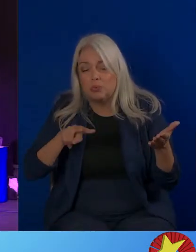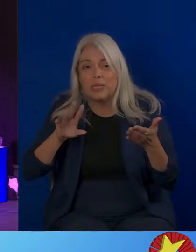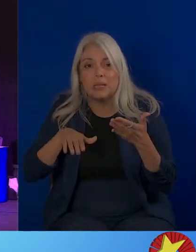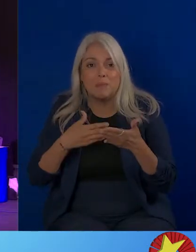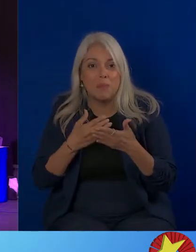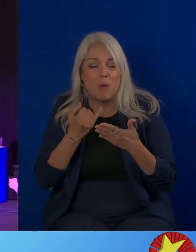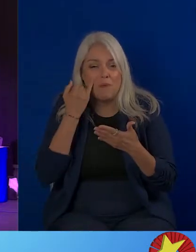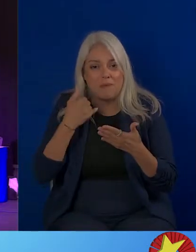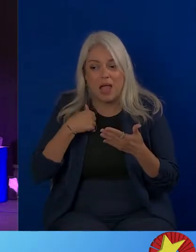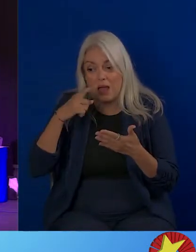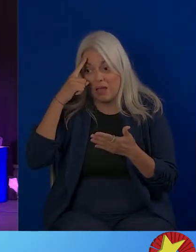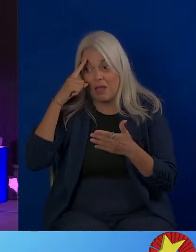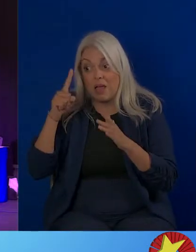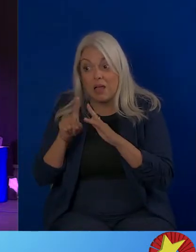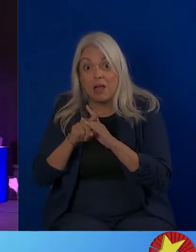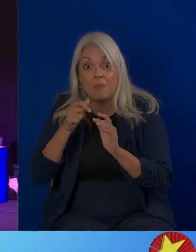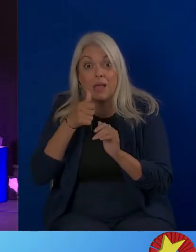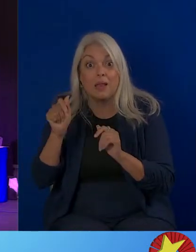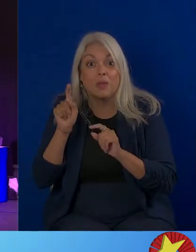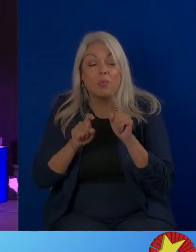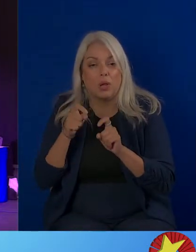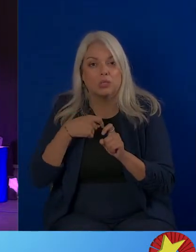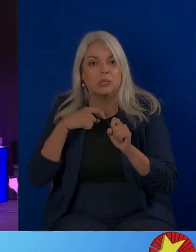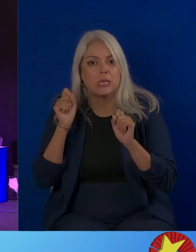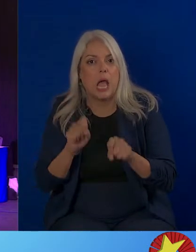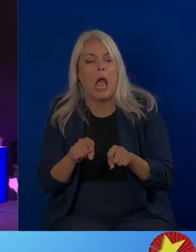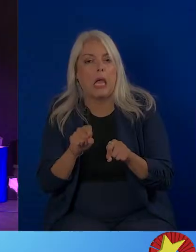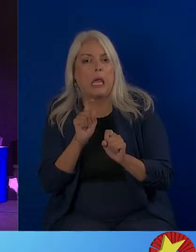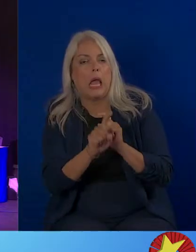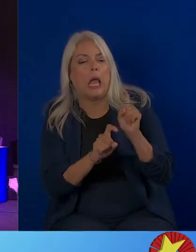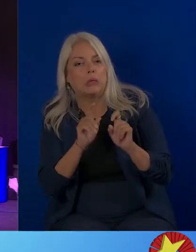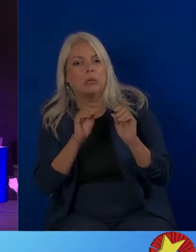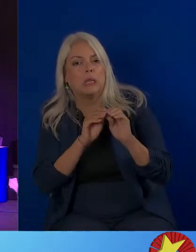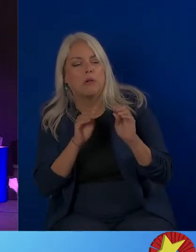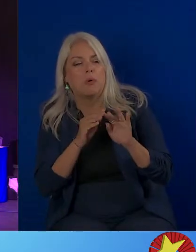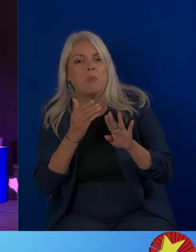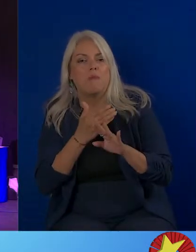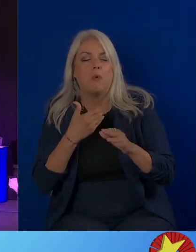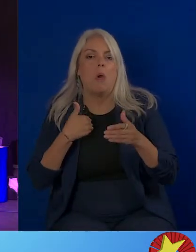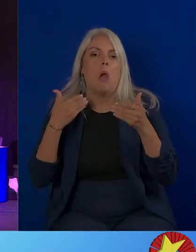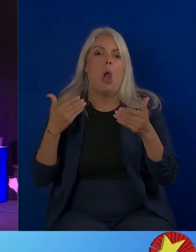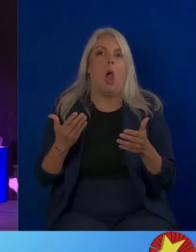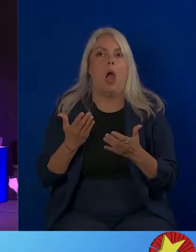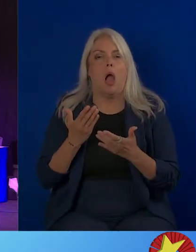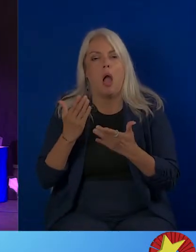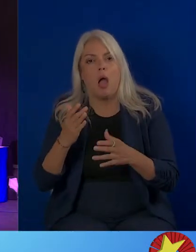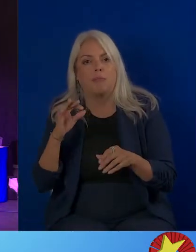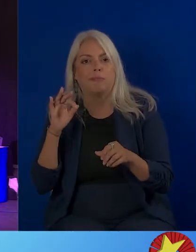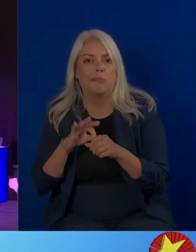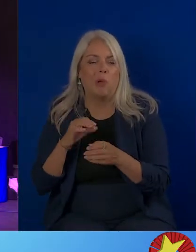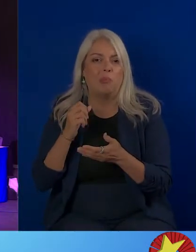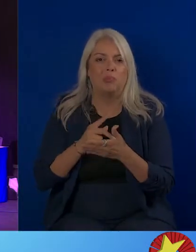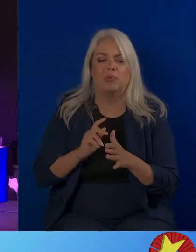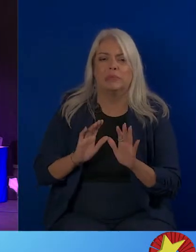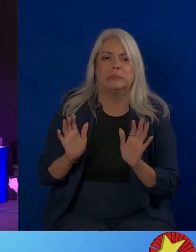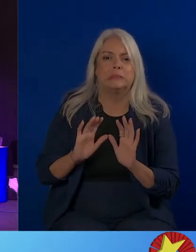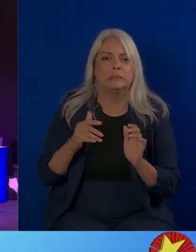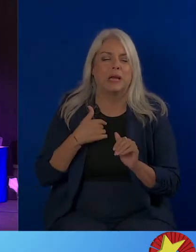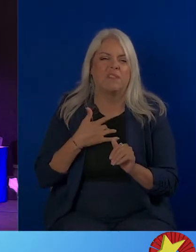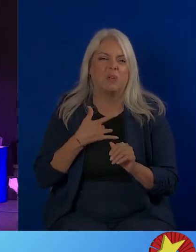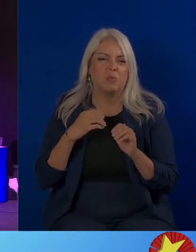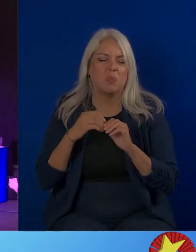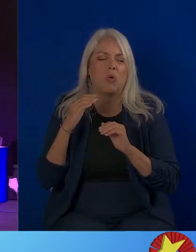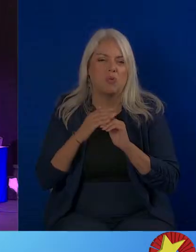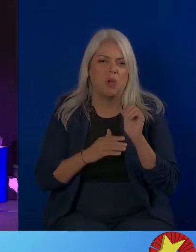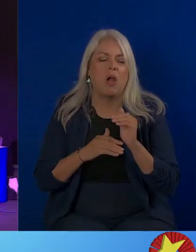got questions about them, be able to ask questions. So if there's clarification that the team needs to give us, then I'd feel more comfortable